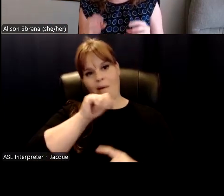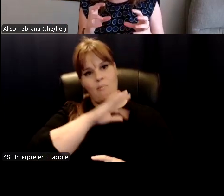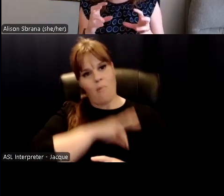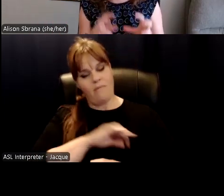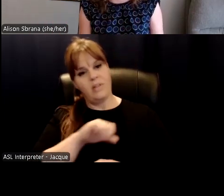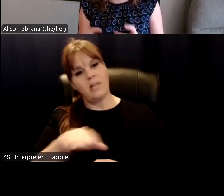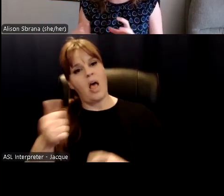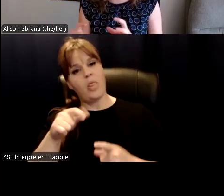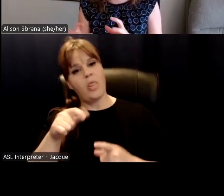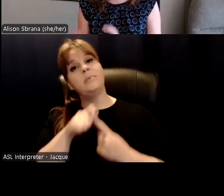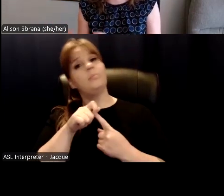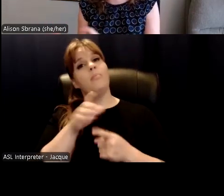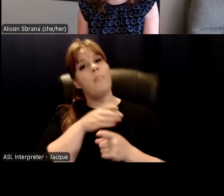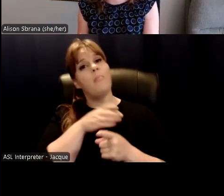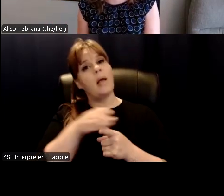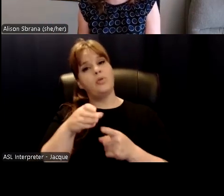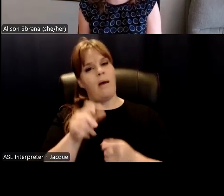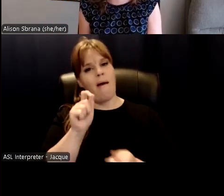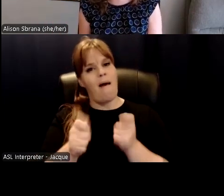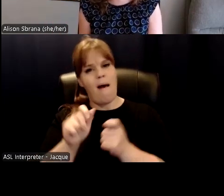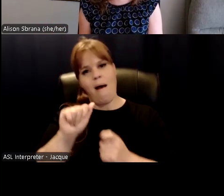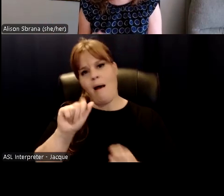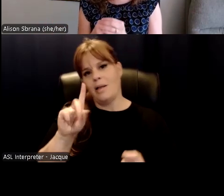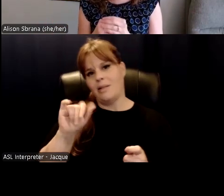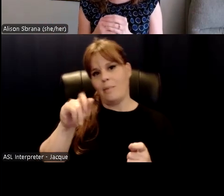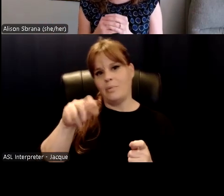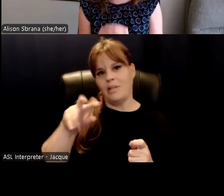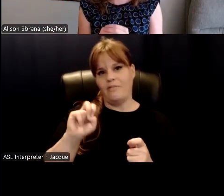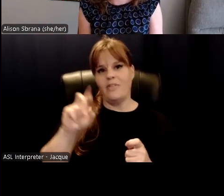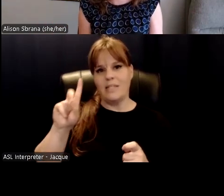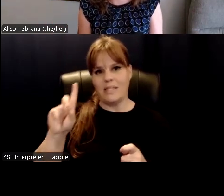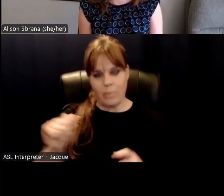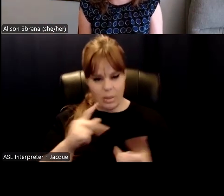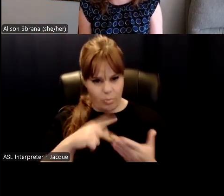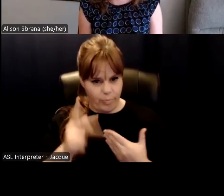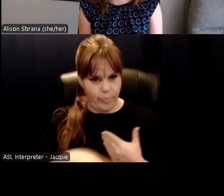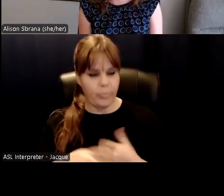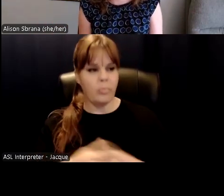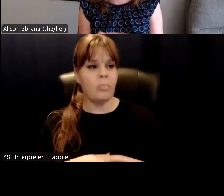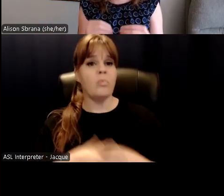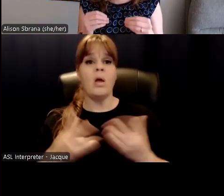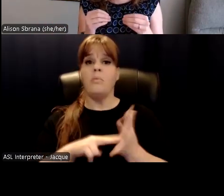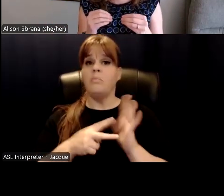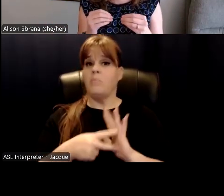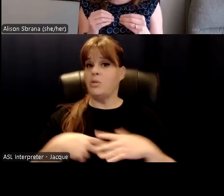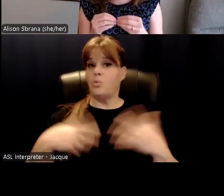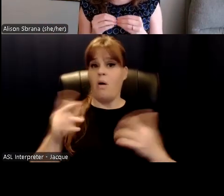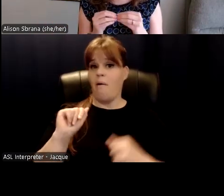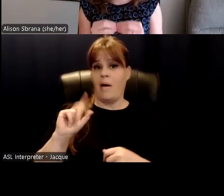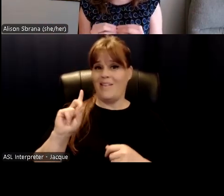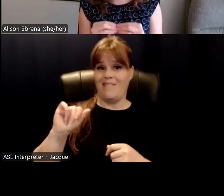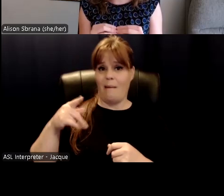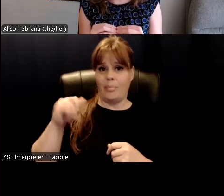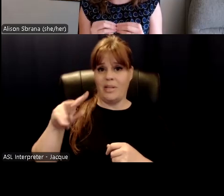specialized adaptive disability programming. What is adaptive recreation about? It